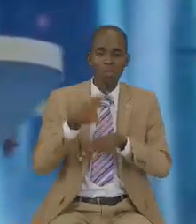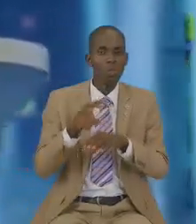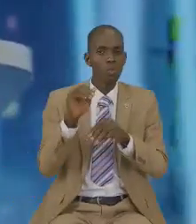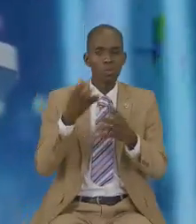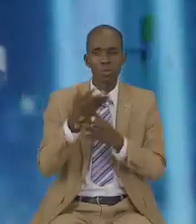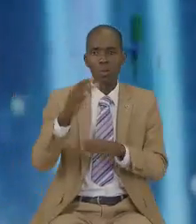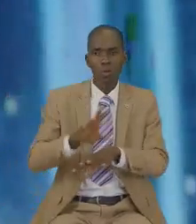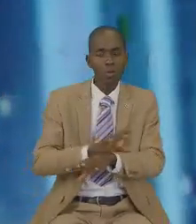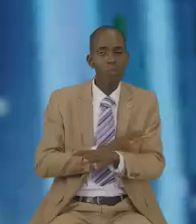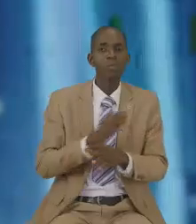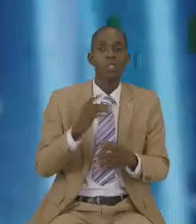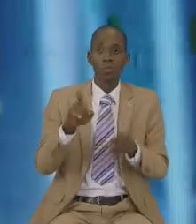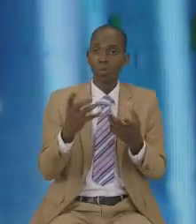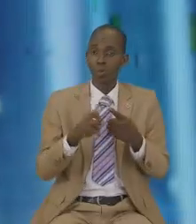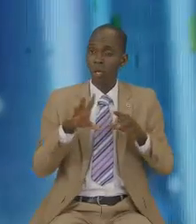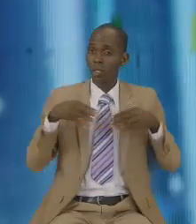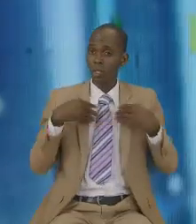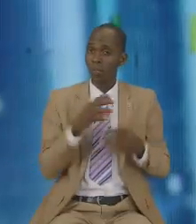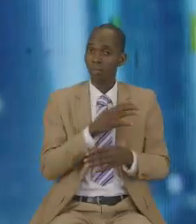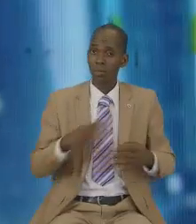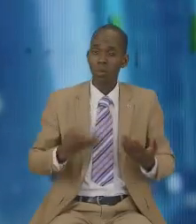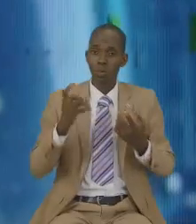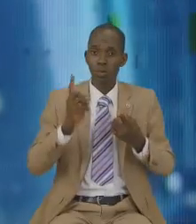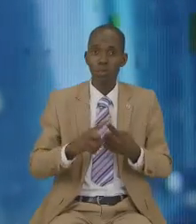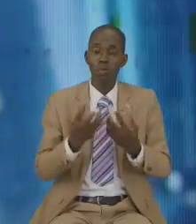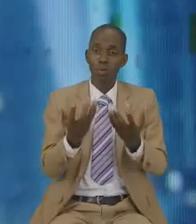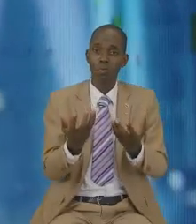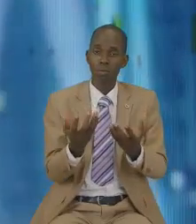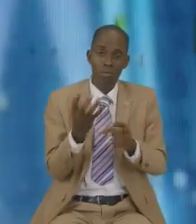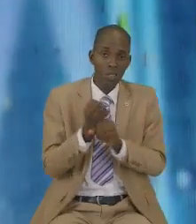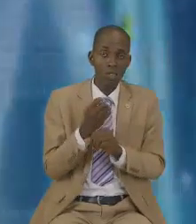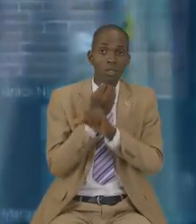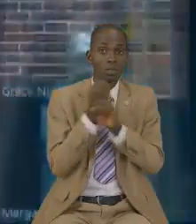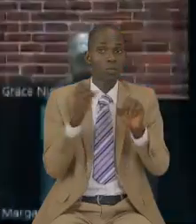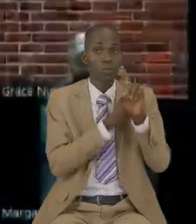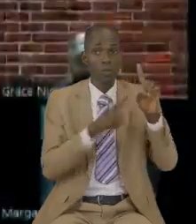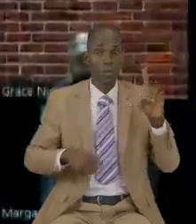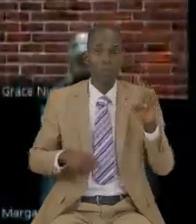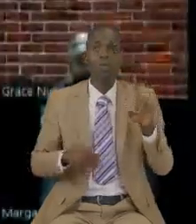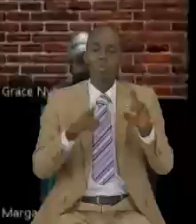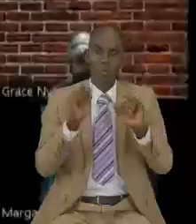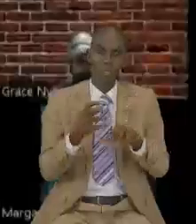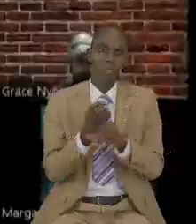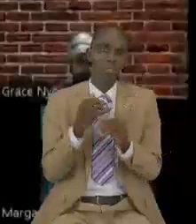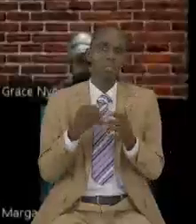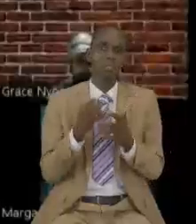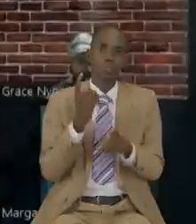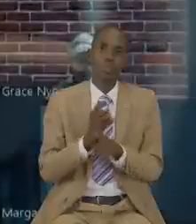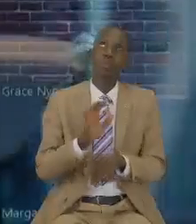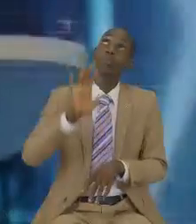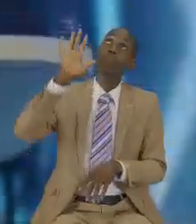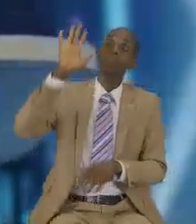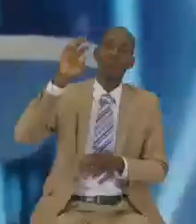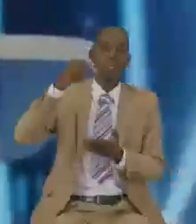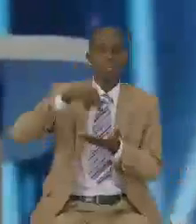And the freedom, the salvation is yours now. We're praying together. Put your mind here